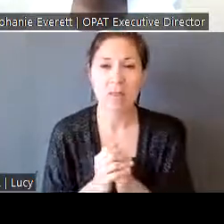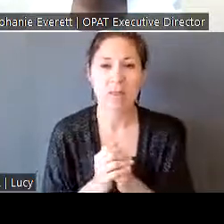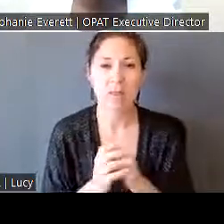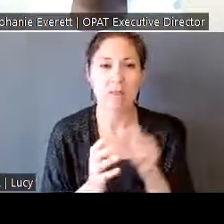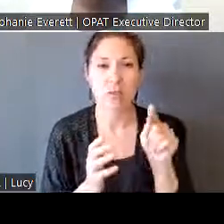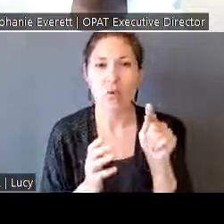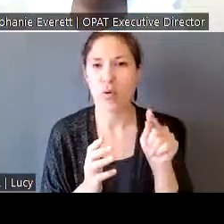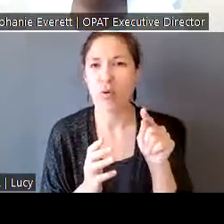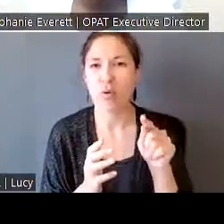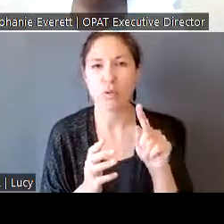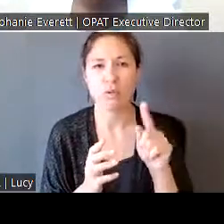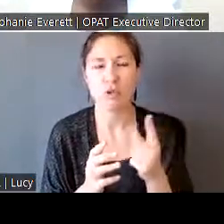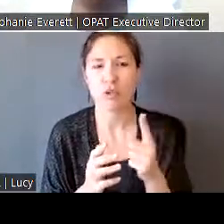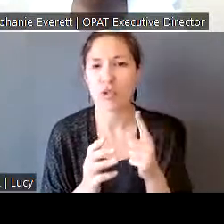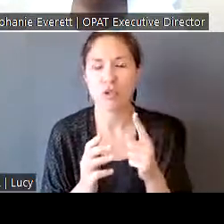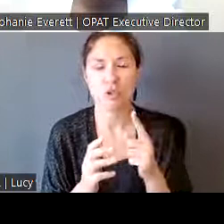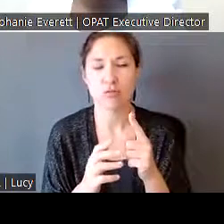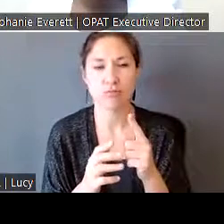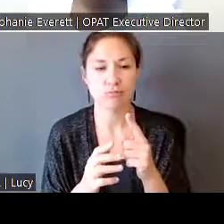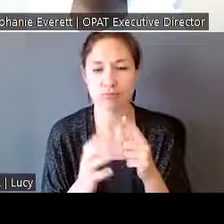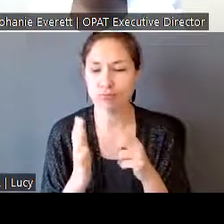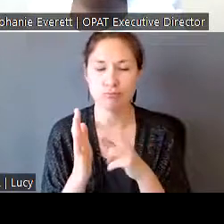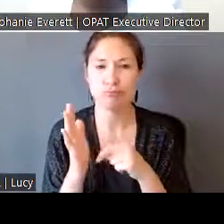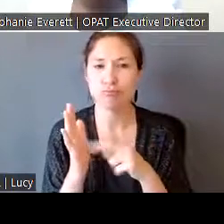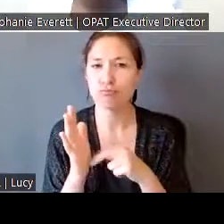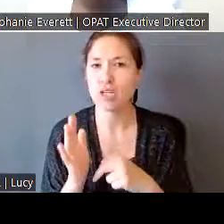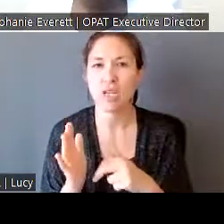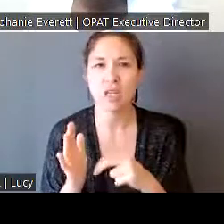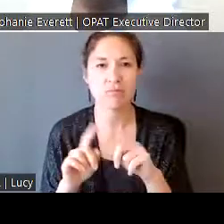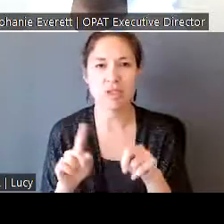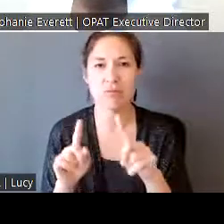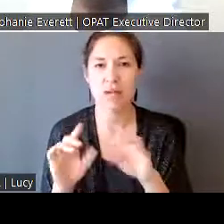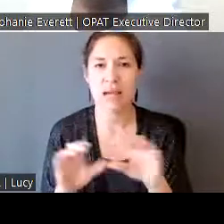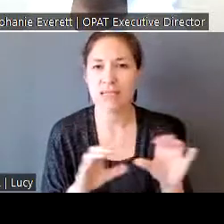be read directly. So some activities for our